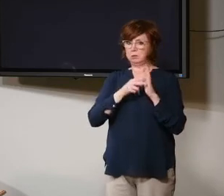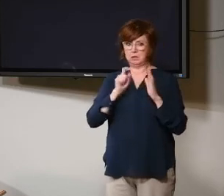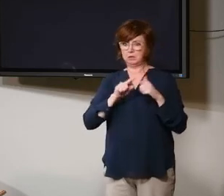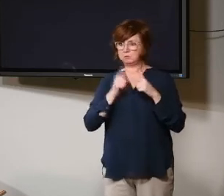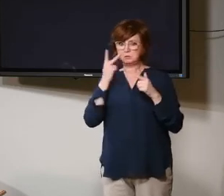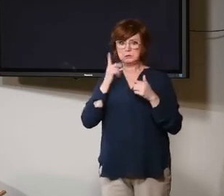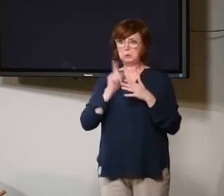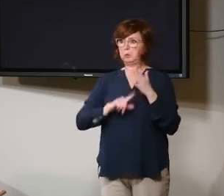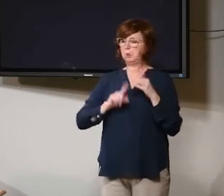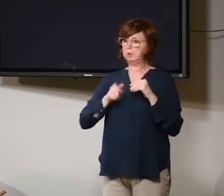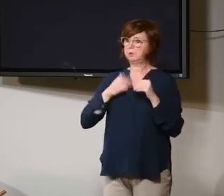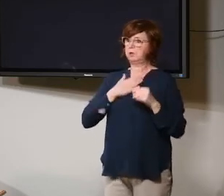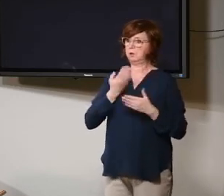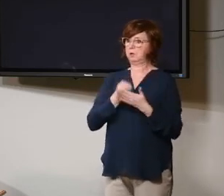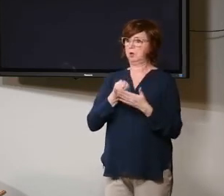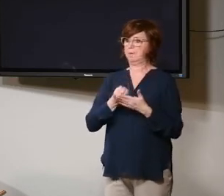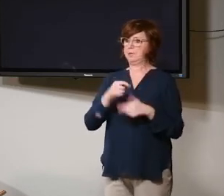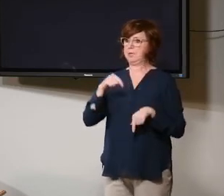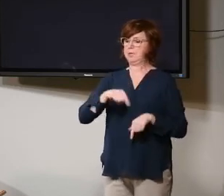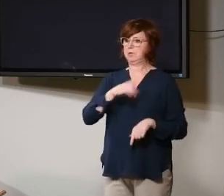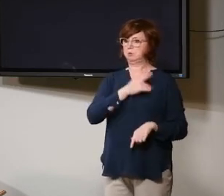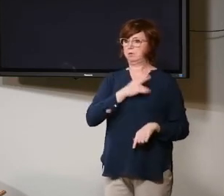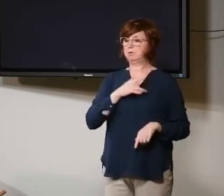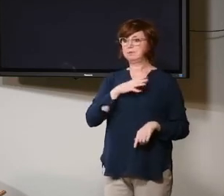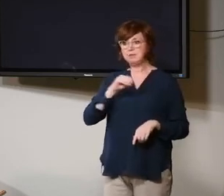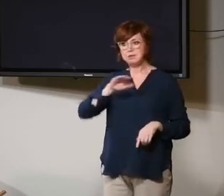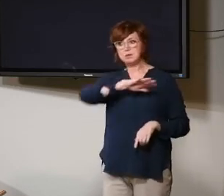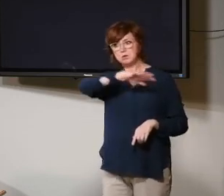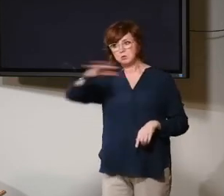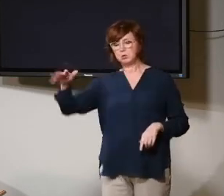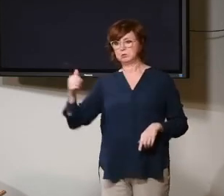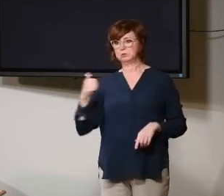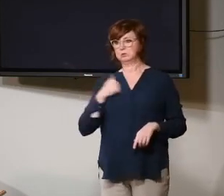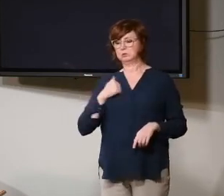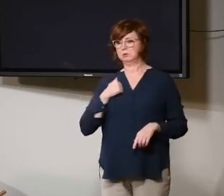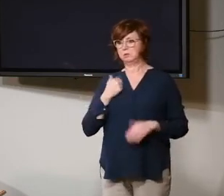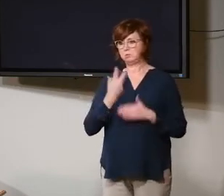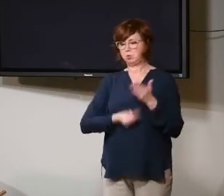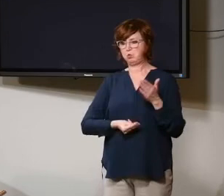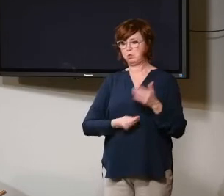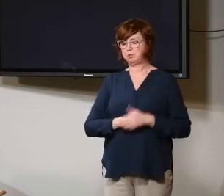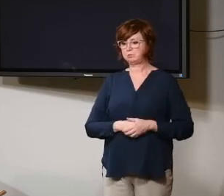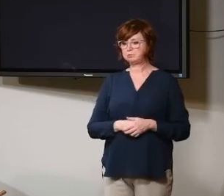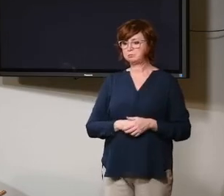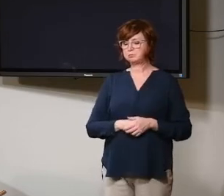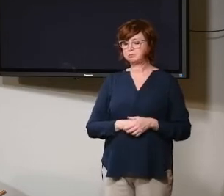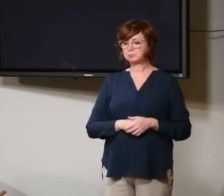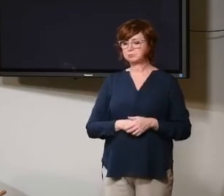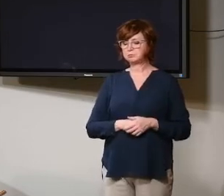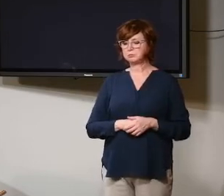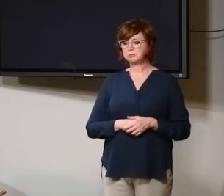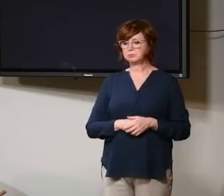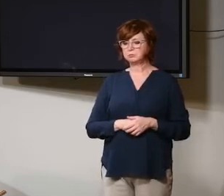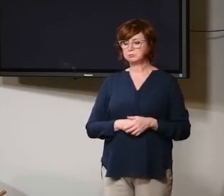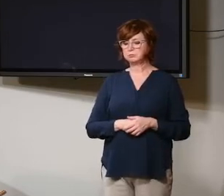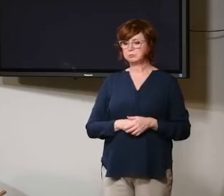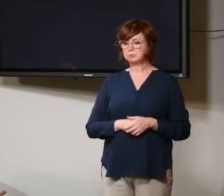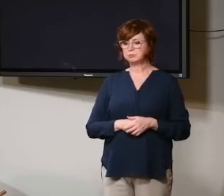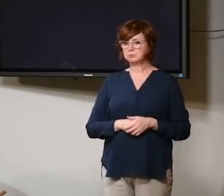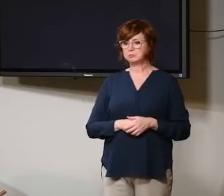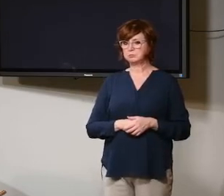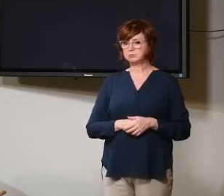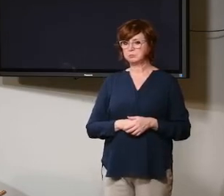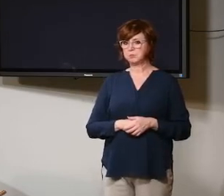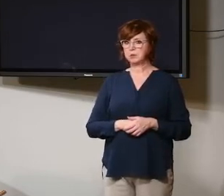Saskatchewan and across Canada. With that, I would just say that part of those resources that are being provided, they're not all